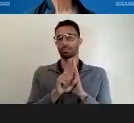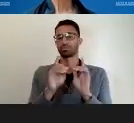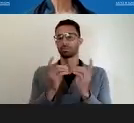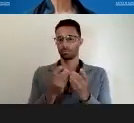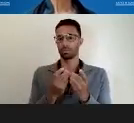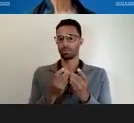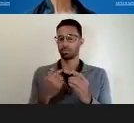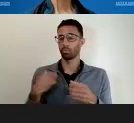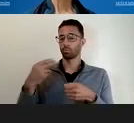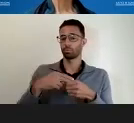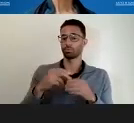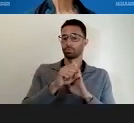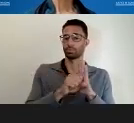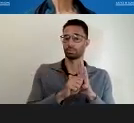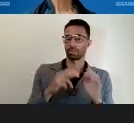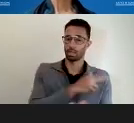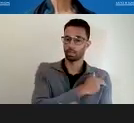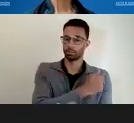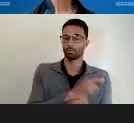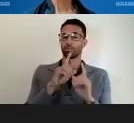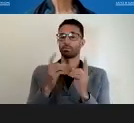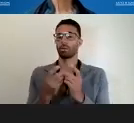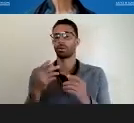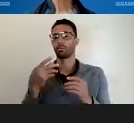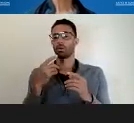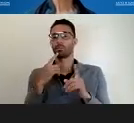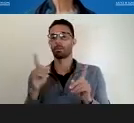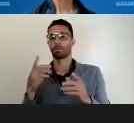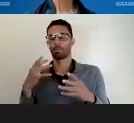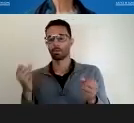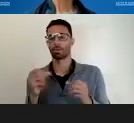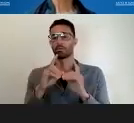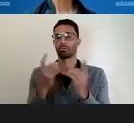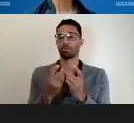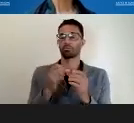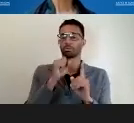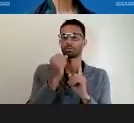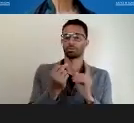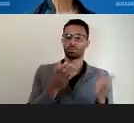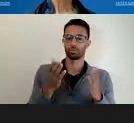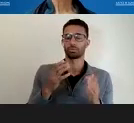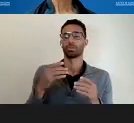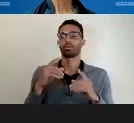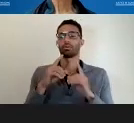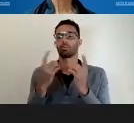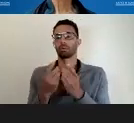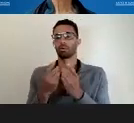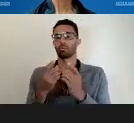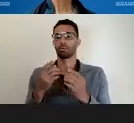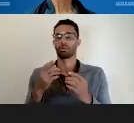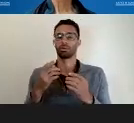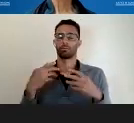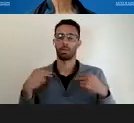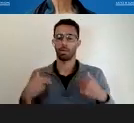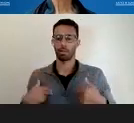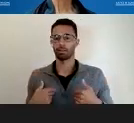state hospitals, Department of Public Health, Department of Social Services, Department of Healthcare Services, Department of Rehabilitation,